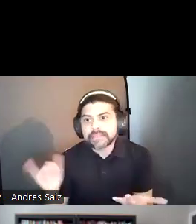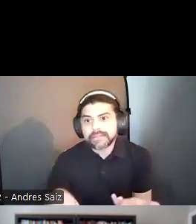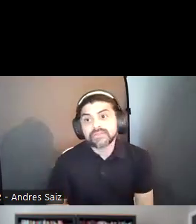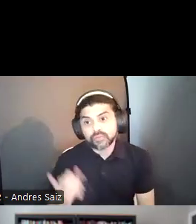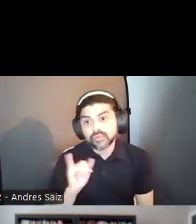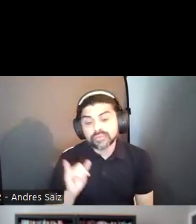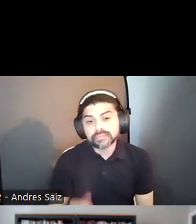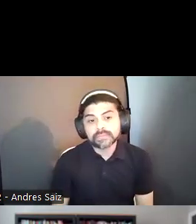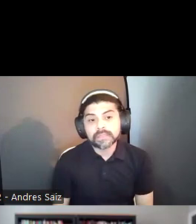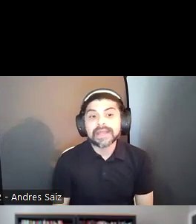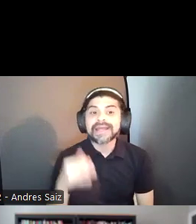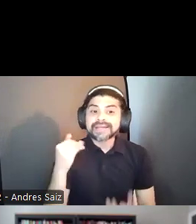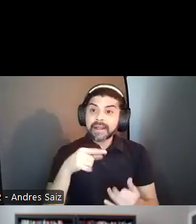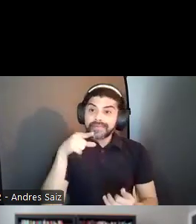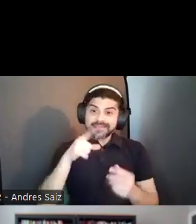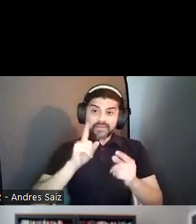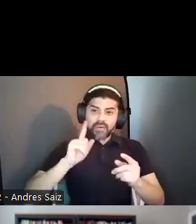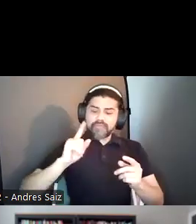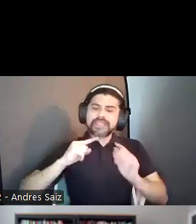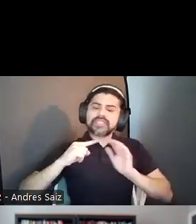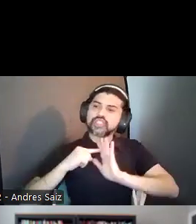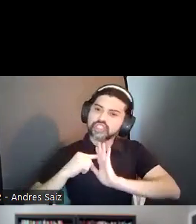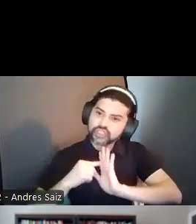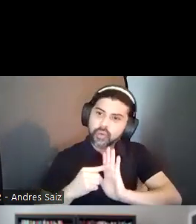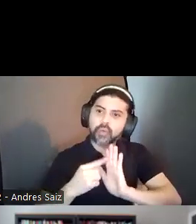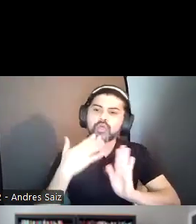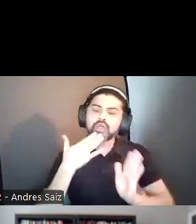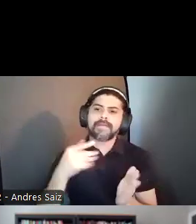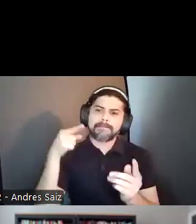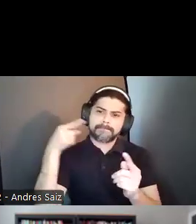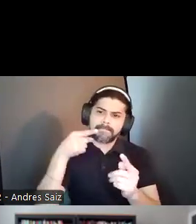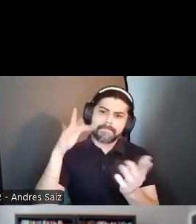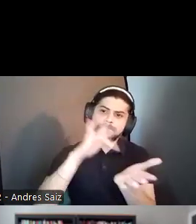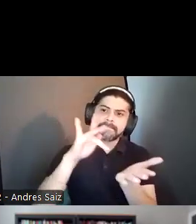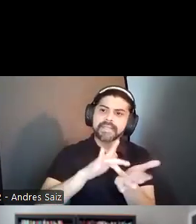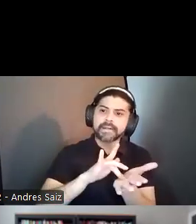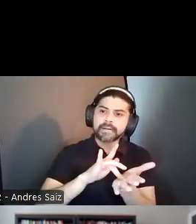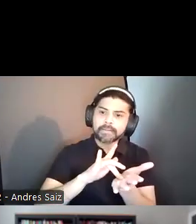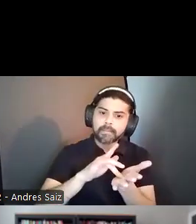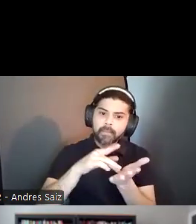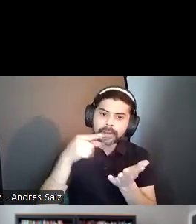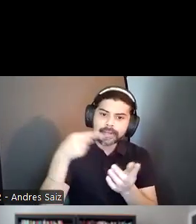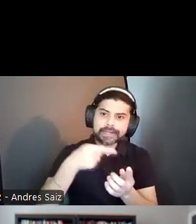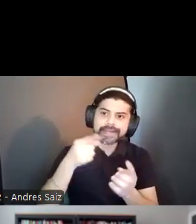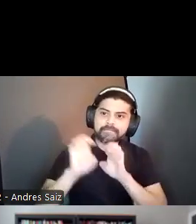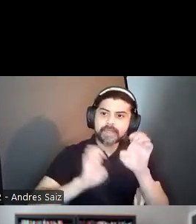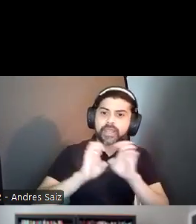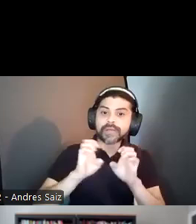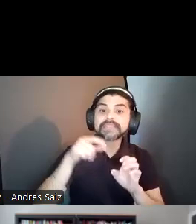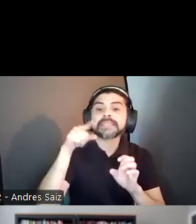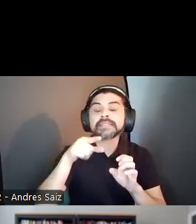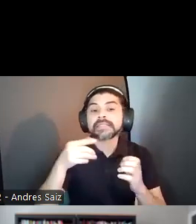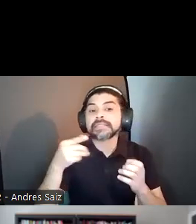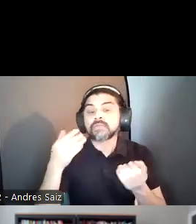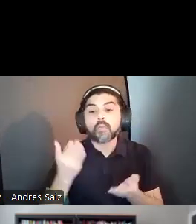midpoint evaluation shines, we can ask what recommendations for improvement do stakeholders have, and how can these elements